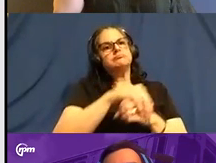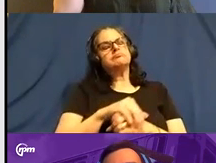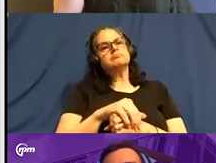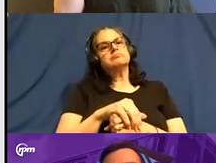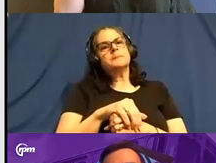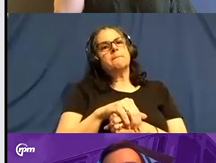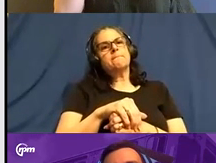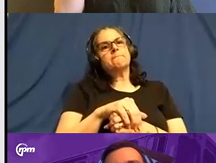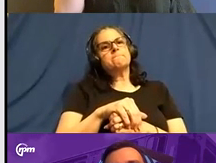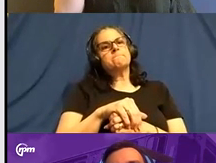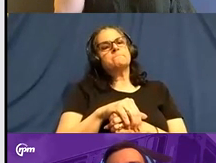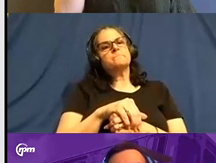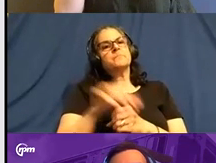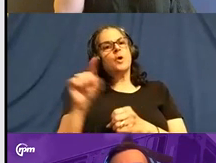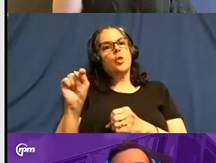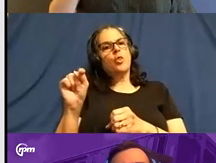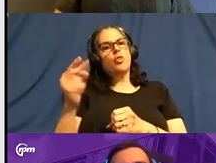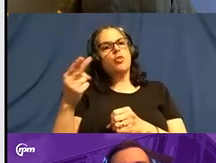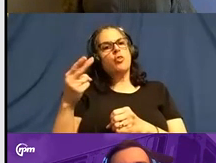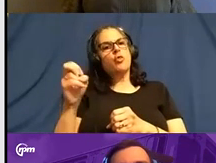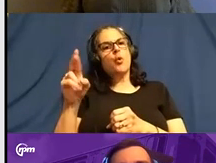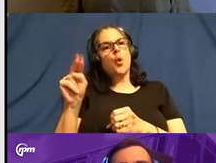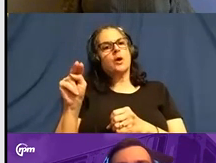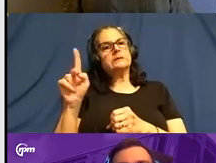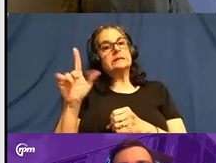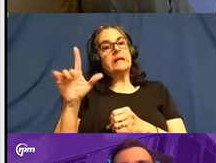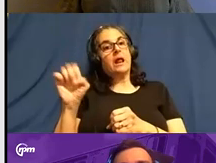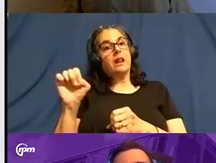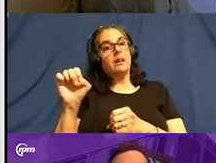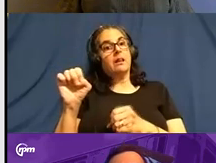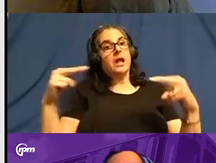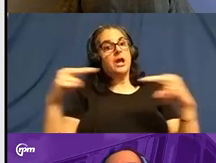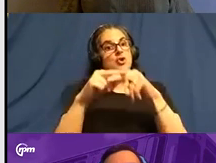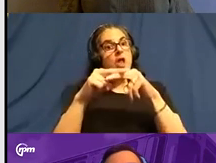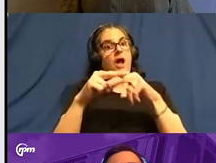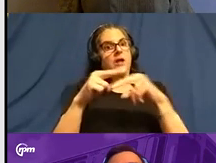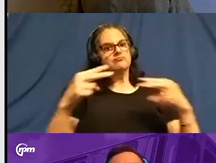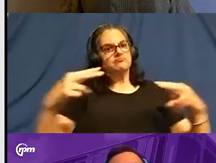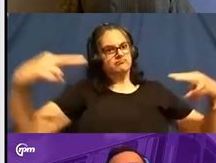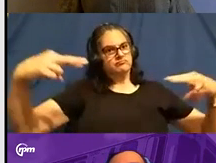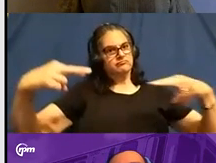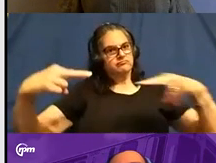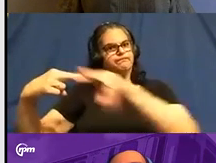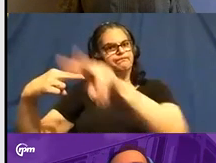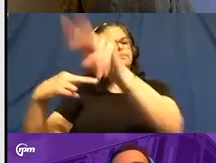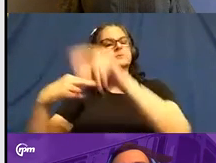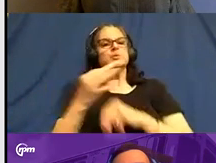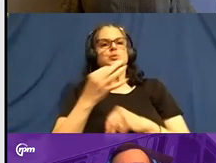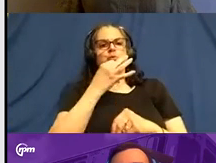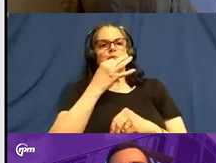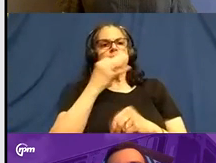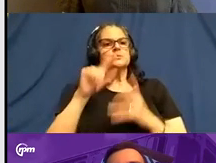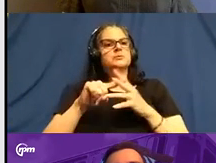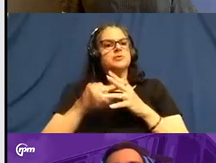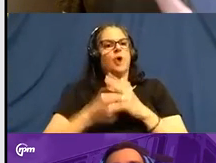this Thorndale interlocking 4-week period coming up starting this Friday. This slide really lays out what the schedule